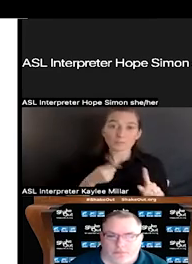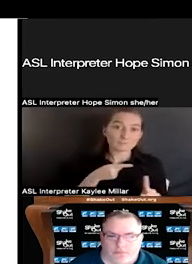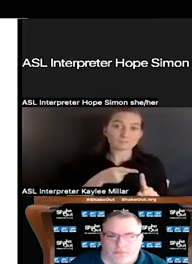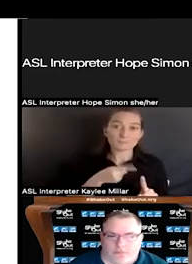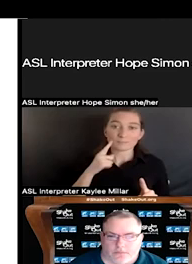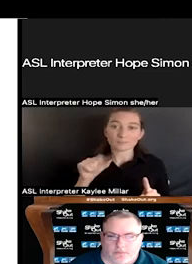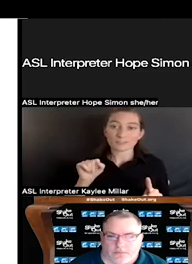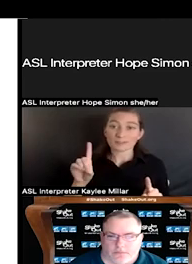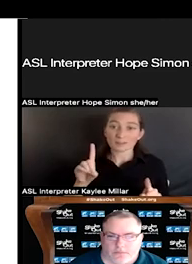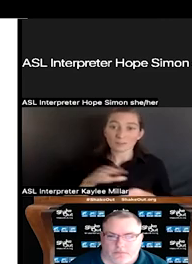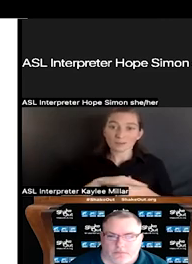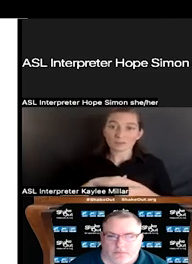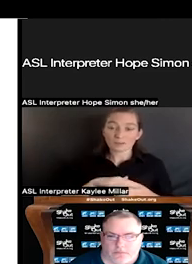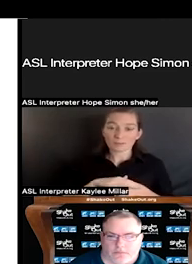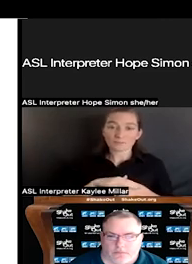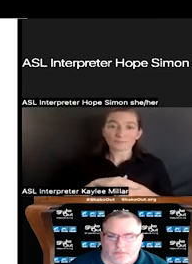We have